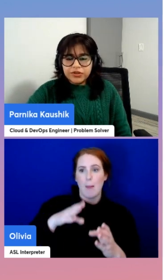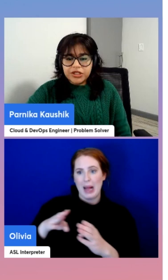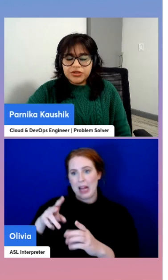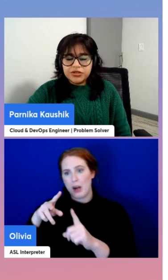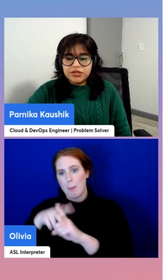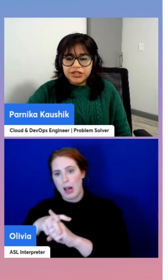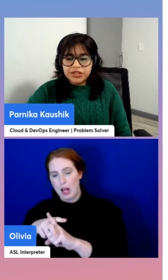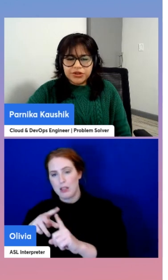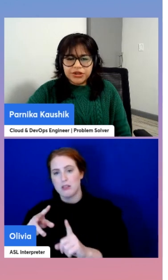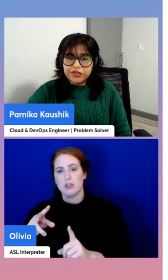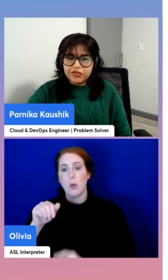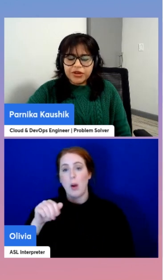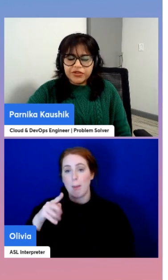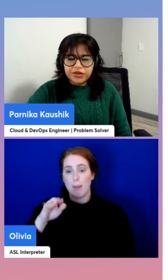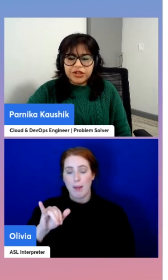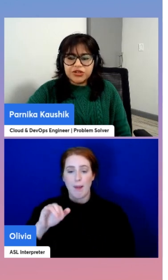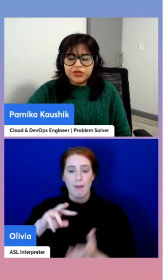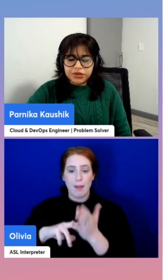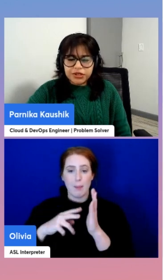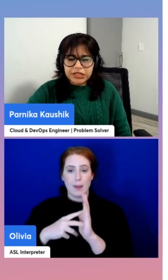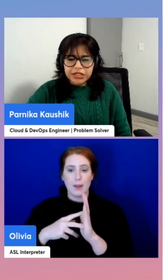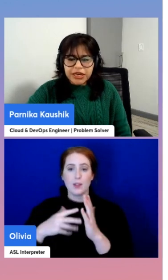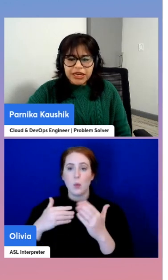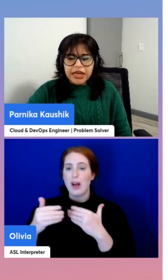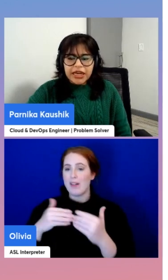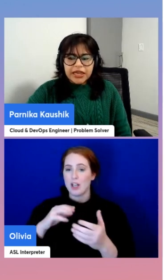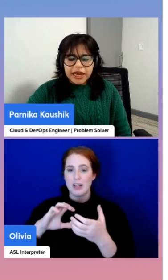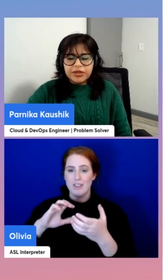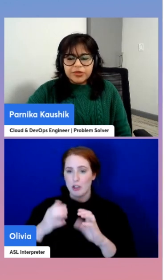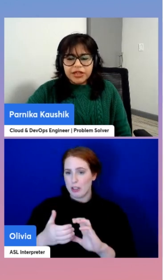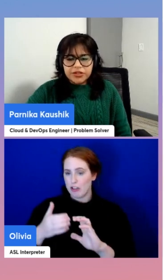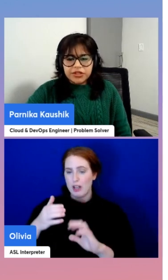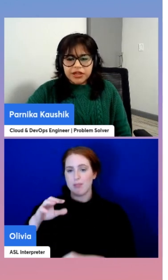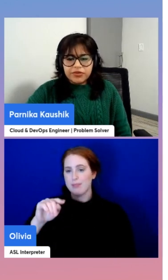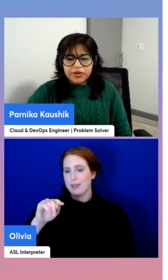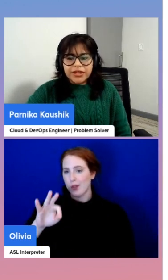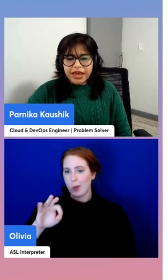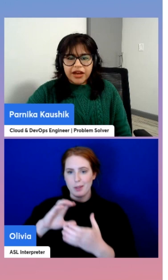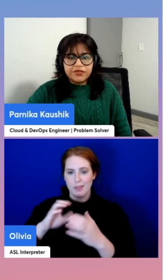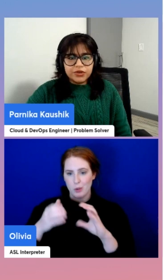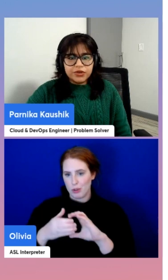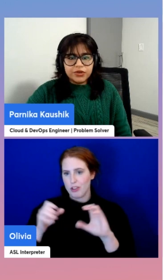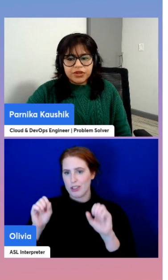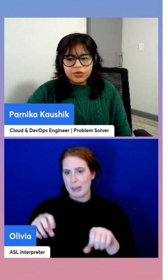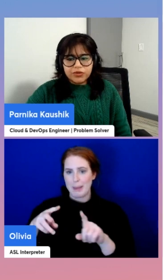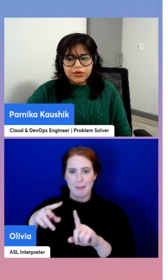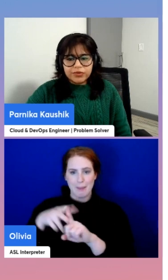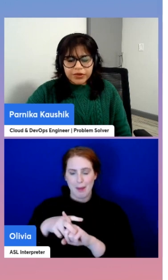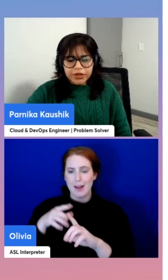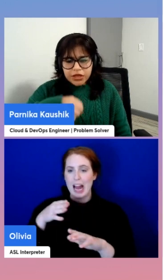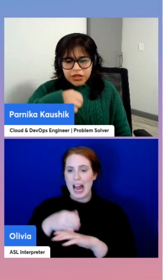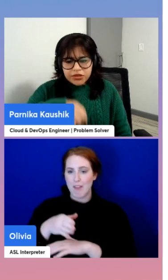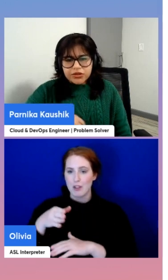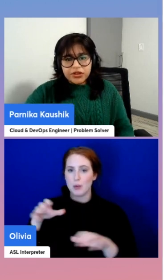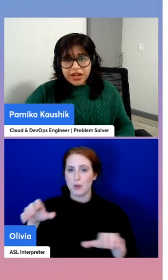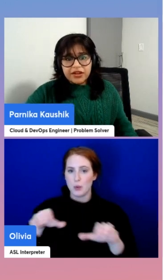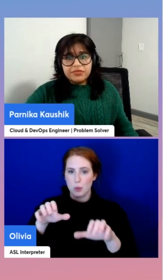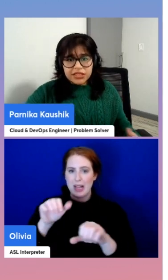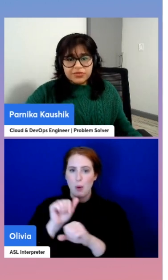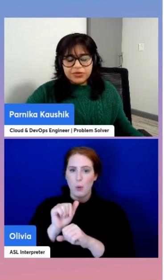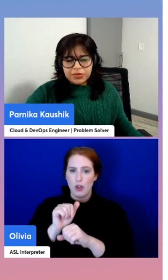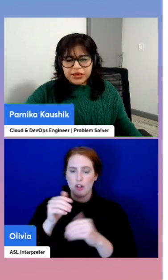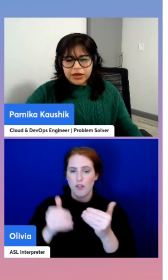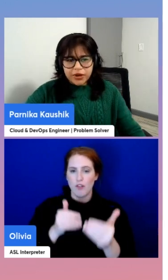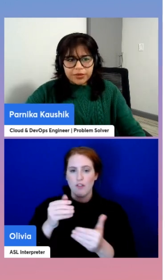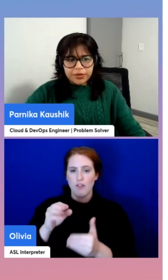whatever Terraform configuration you've written can be applied to the environment after going through that workflow. So you're going